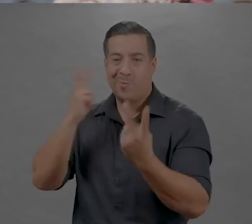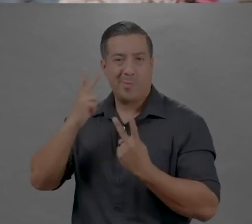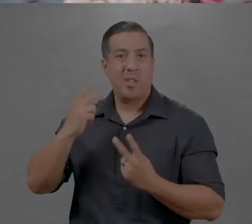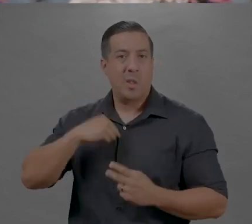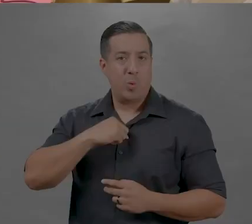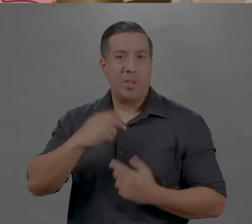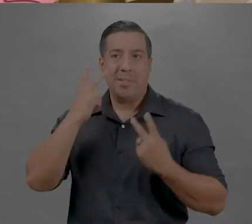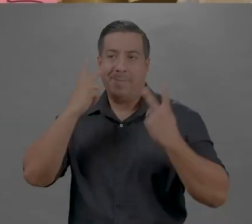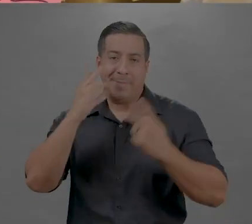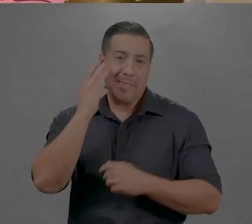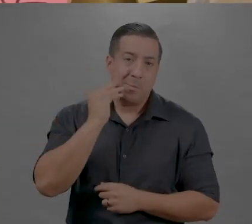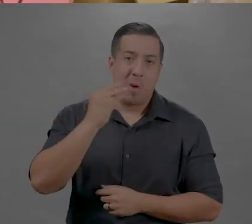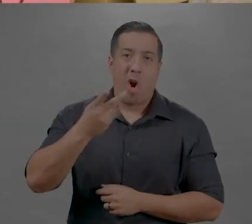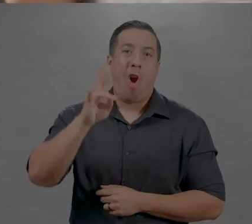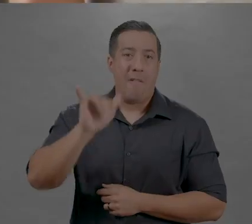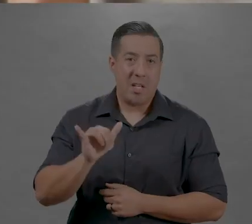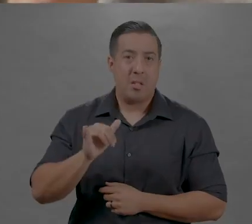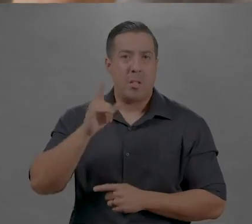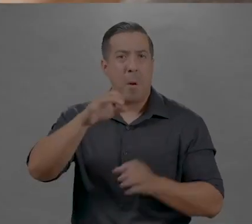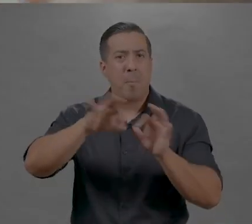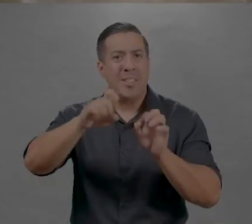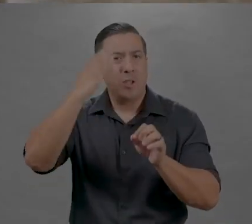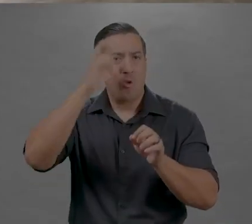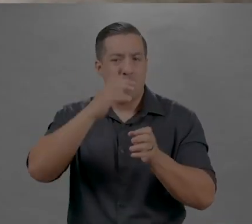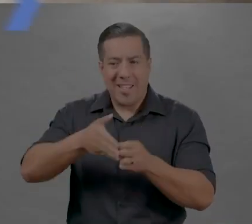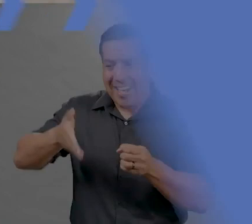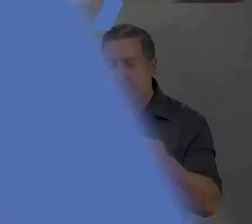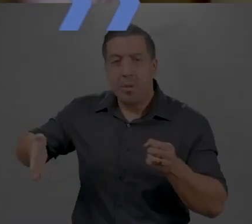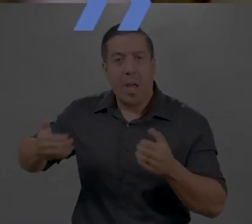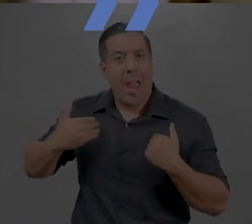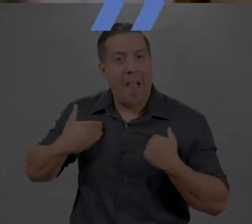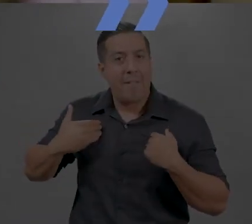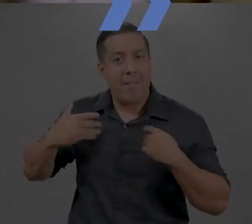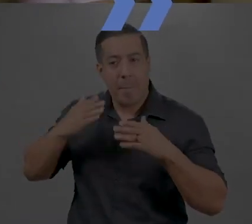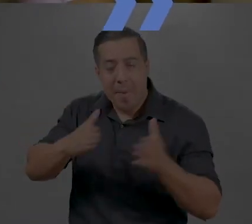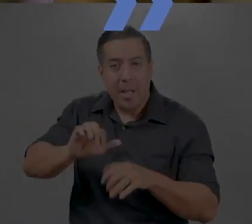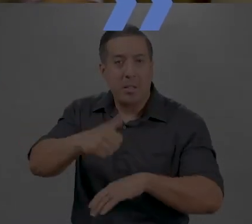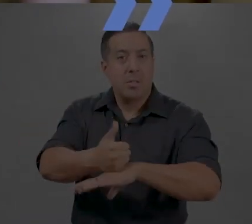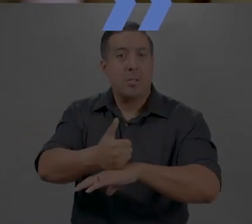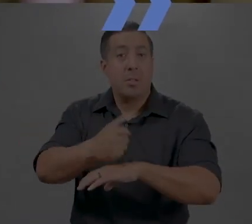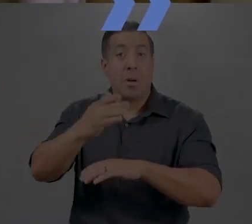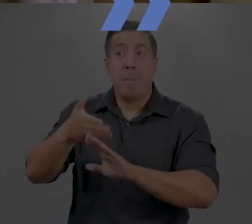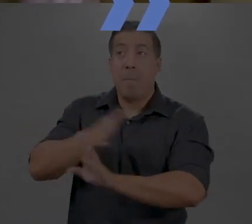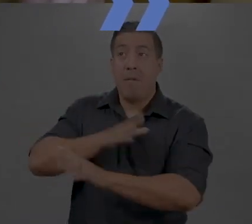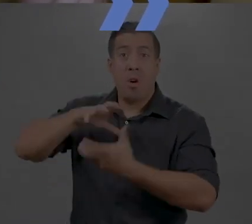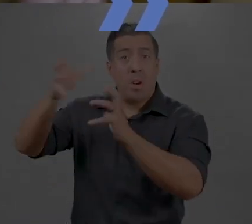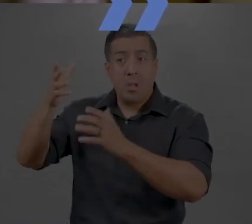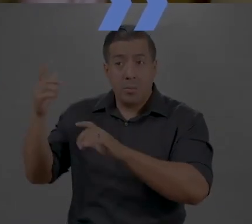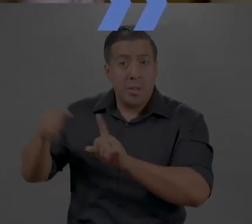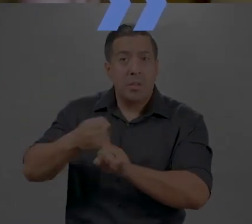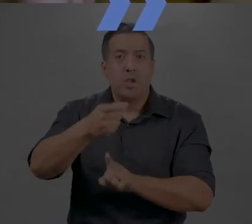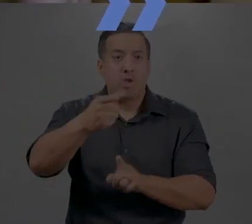by the spirit of our community, as we all weathered Harvey together, it's important to know your neighbors and have a plan.